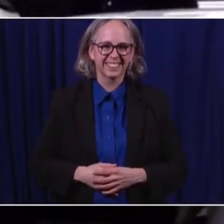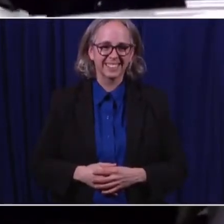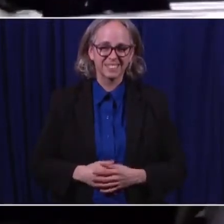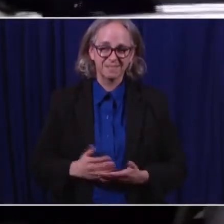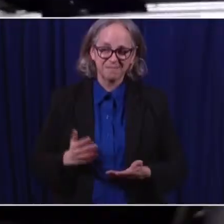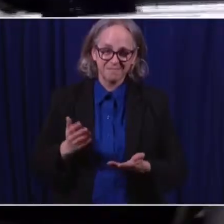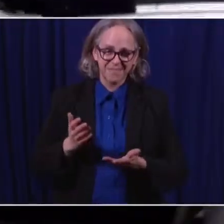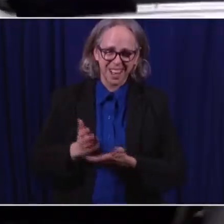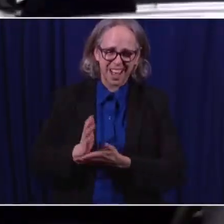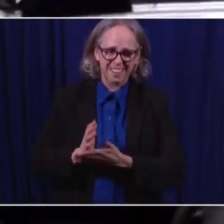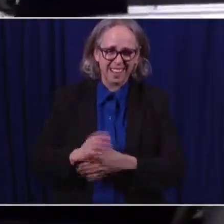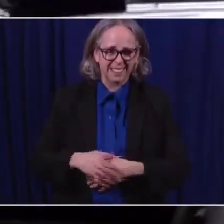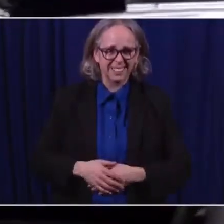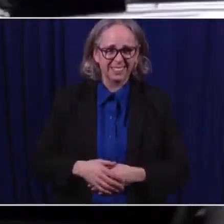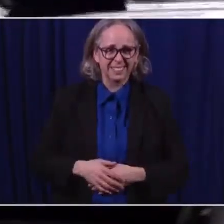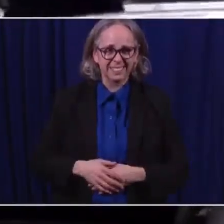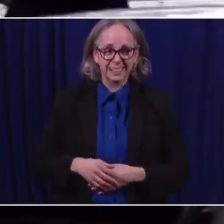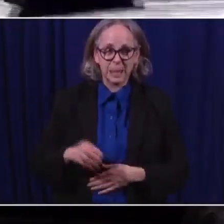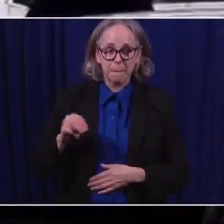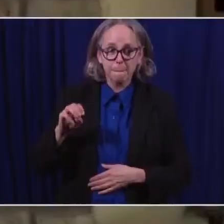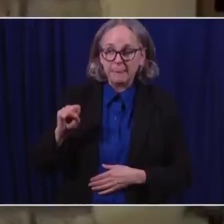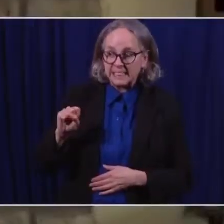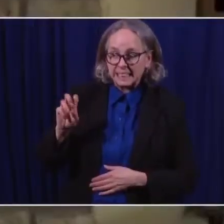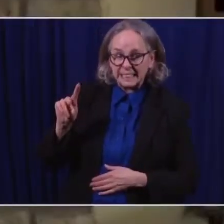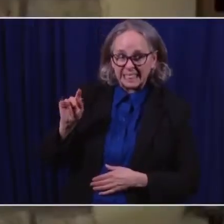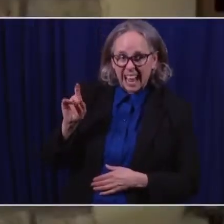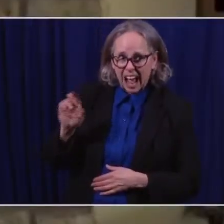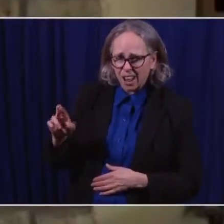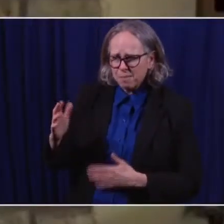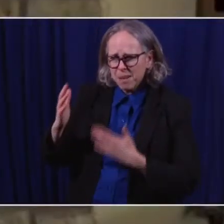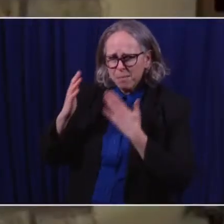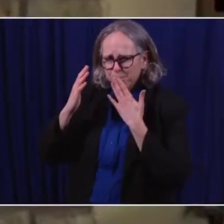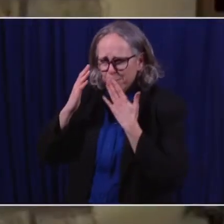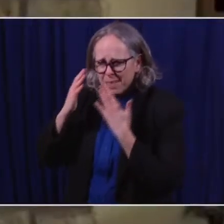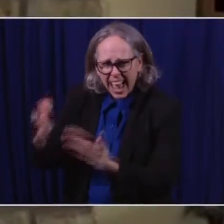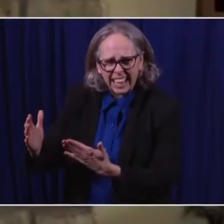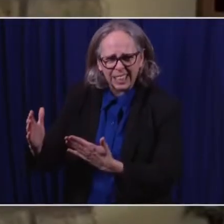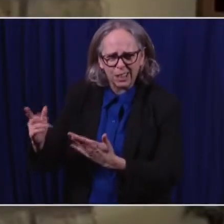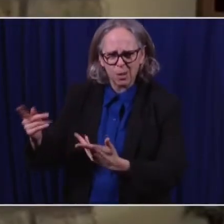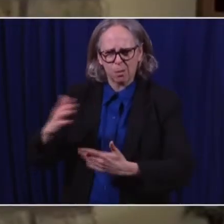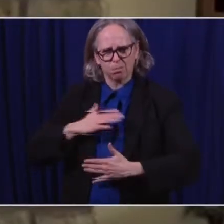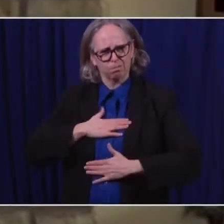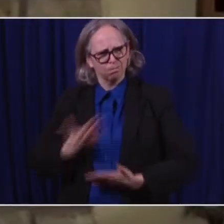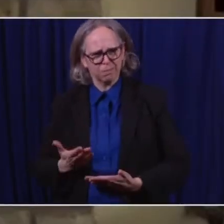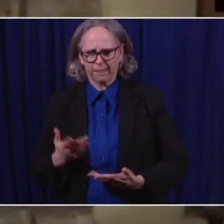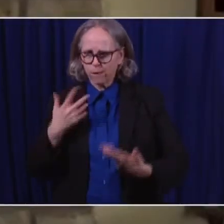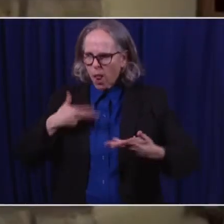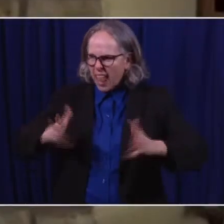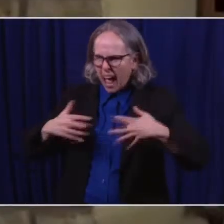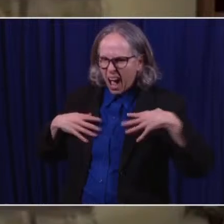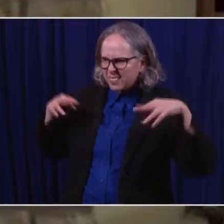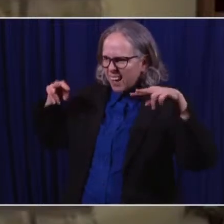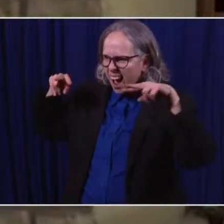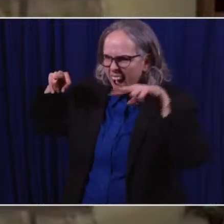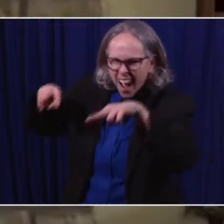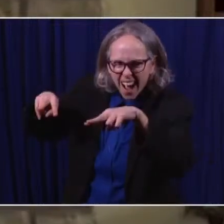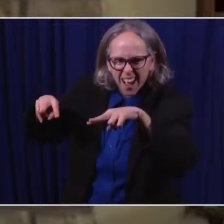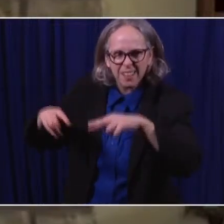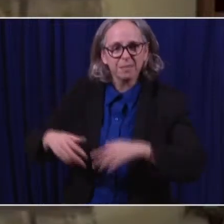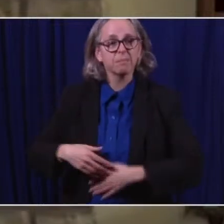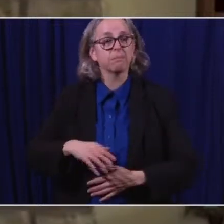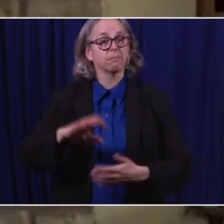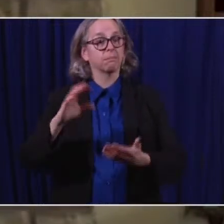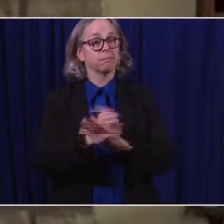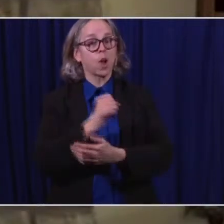Well, Ms. Taylor, we want to thank you very much. We thank you. We appreciate it very much, and want to thank the Ohio National Guard for doing this. The Guard